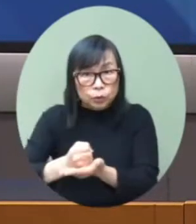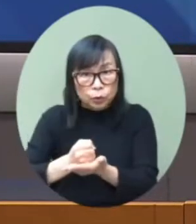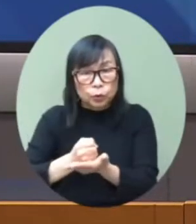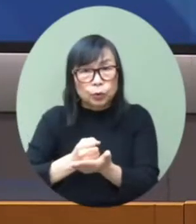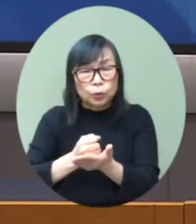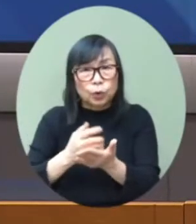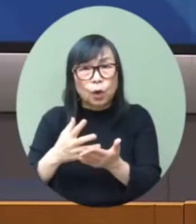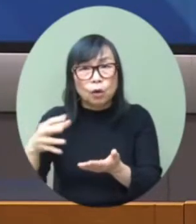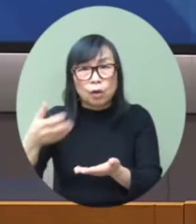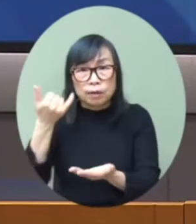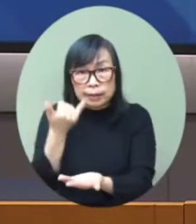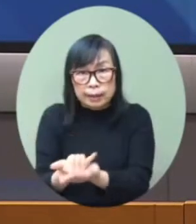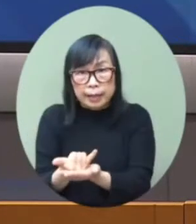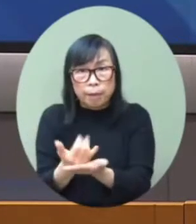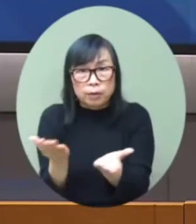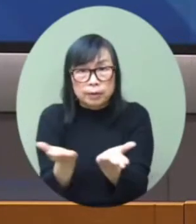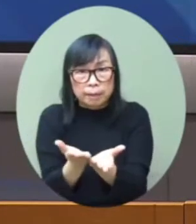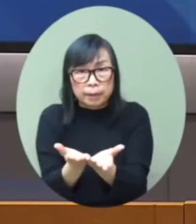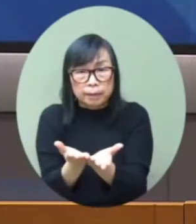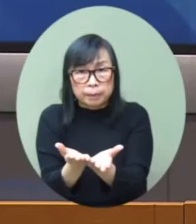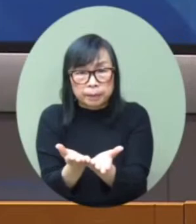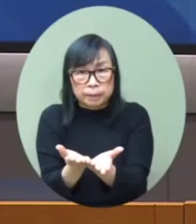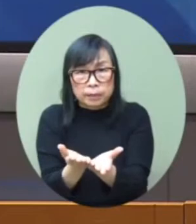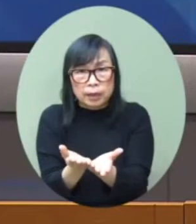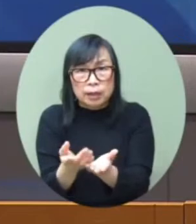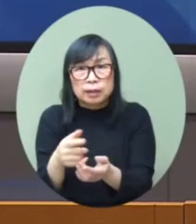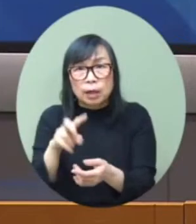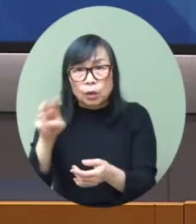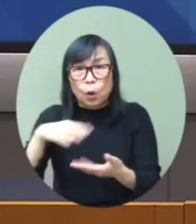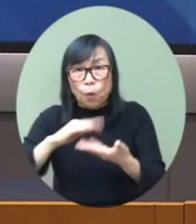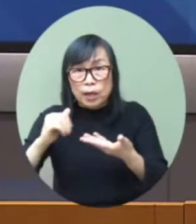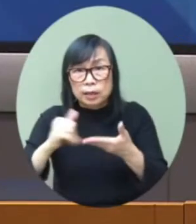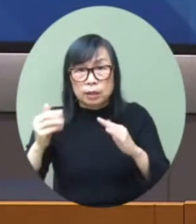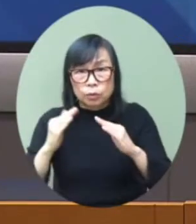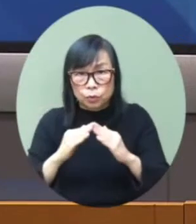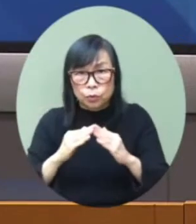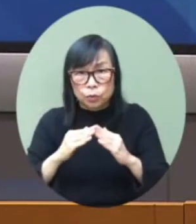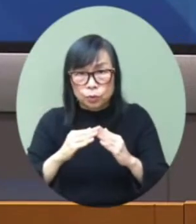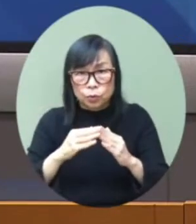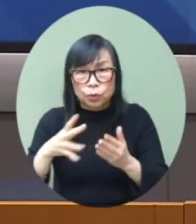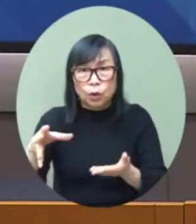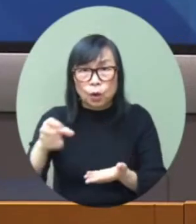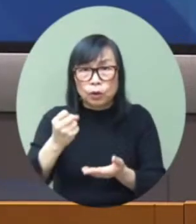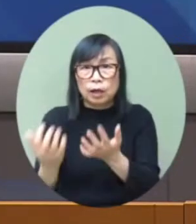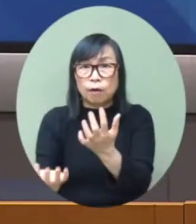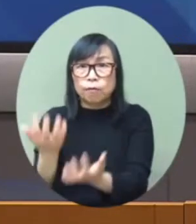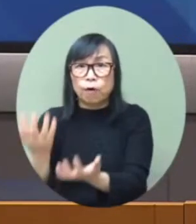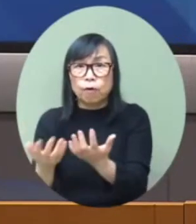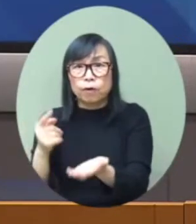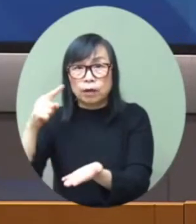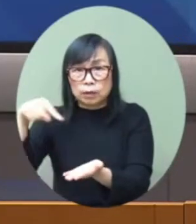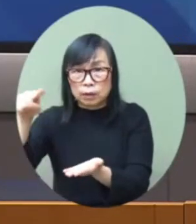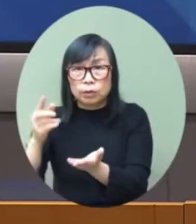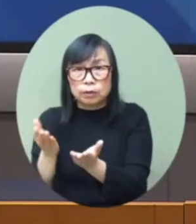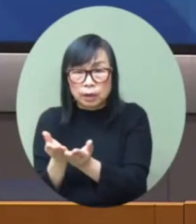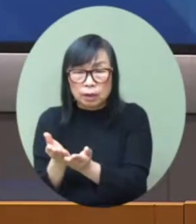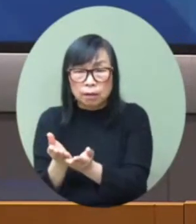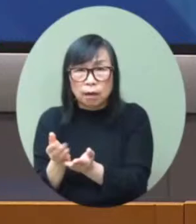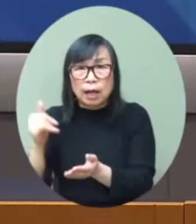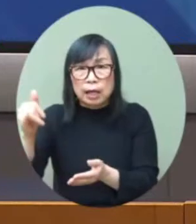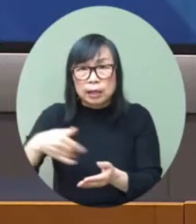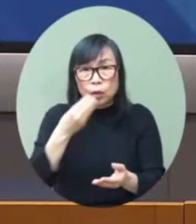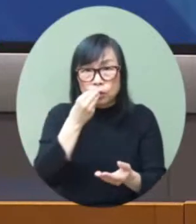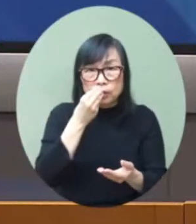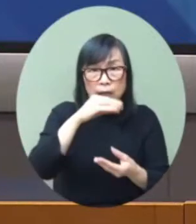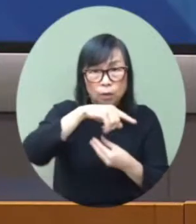for cremation. You will have to go to the immigration department to get a death certificate. Then you have to go to the Department